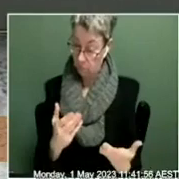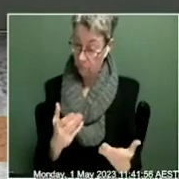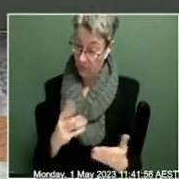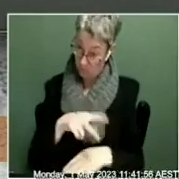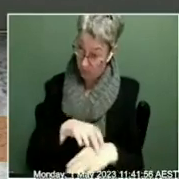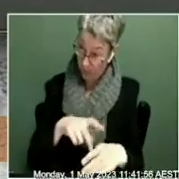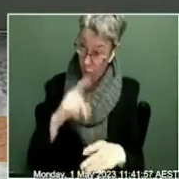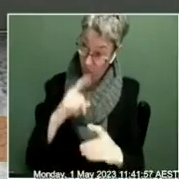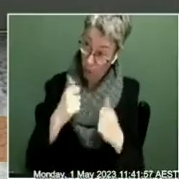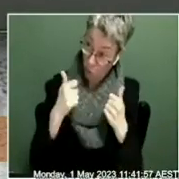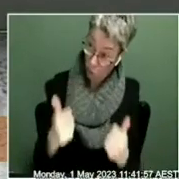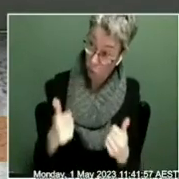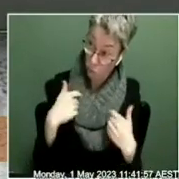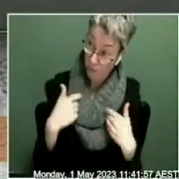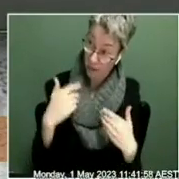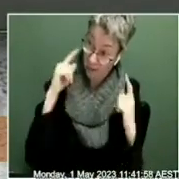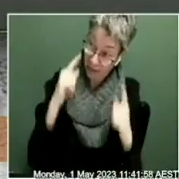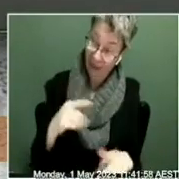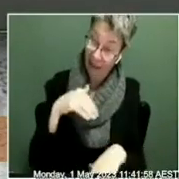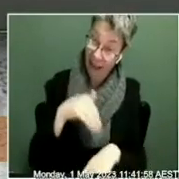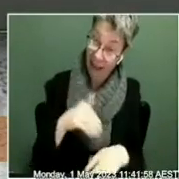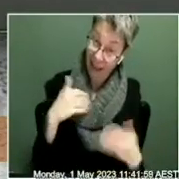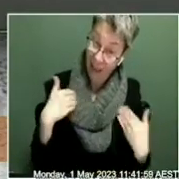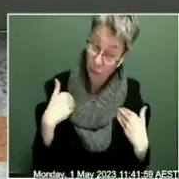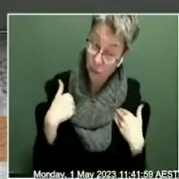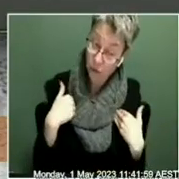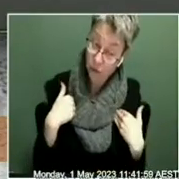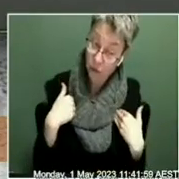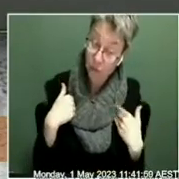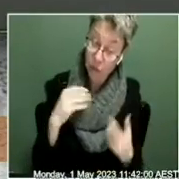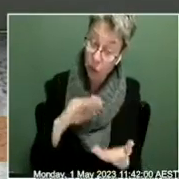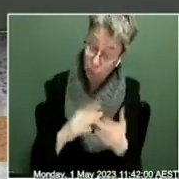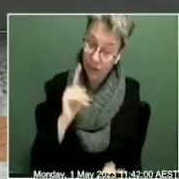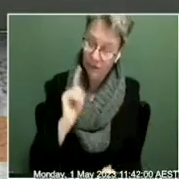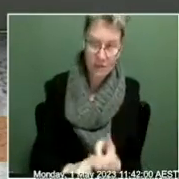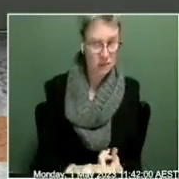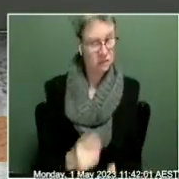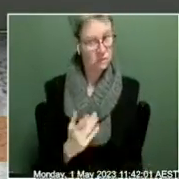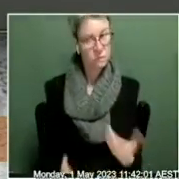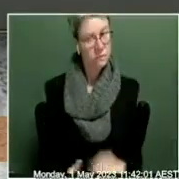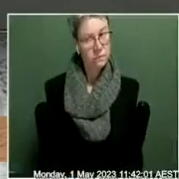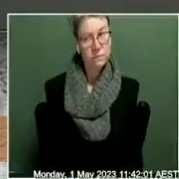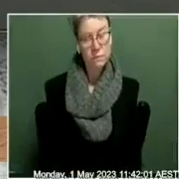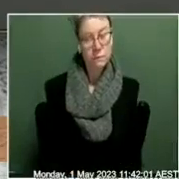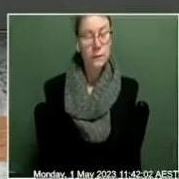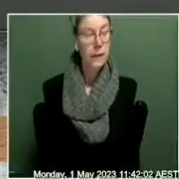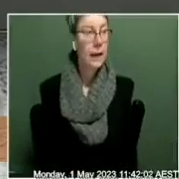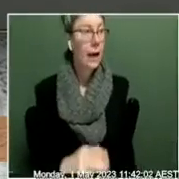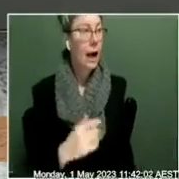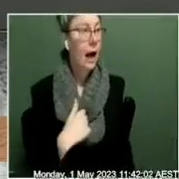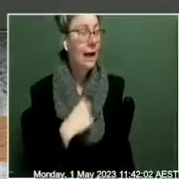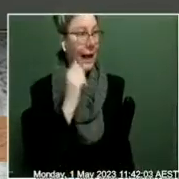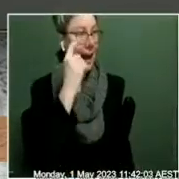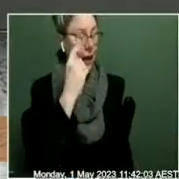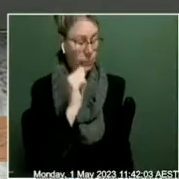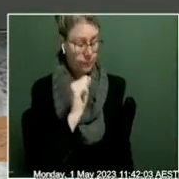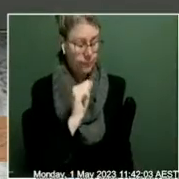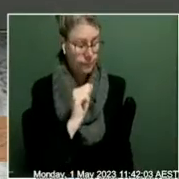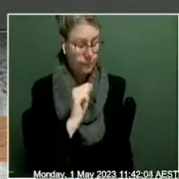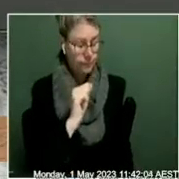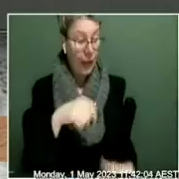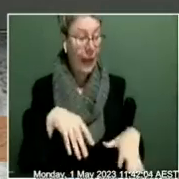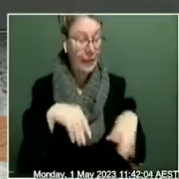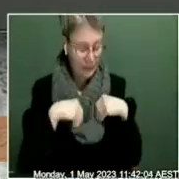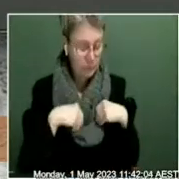I accept that would be a concern that some people would continue to have. And you're aware that First Nations people have had traumatic interactions with